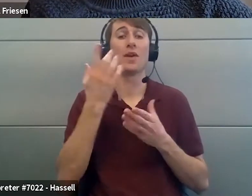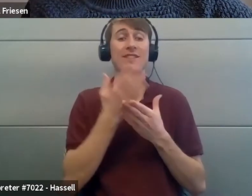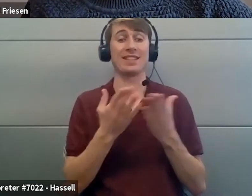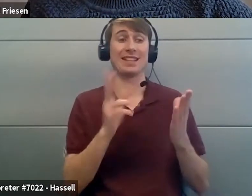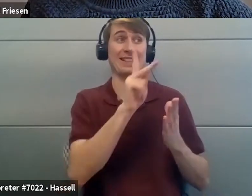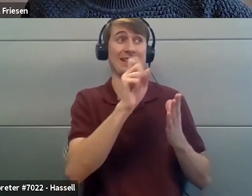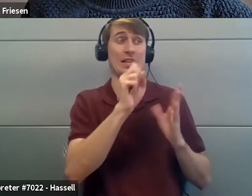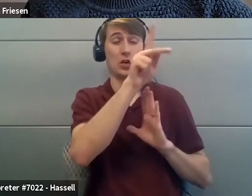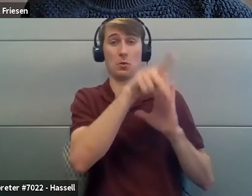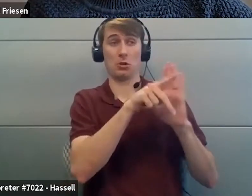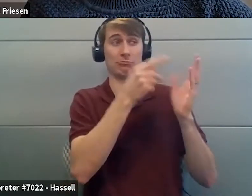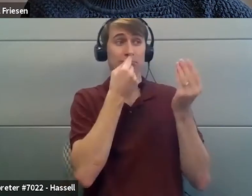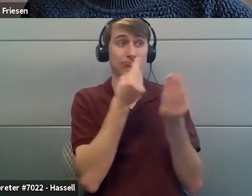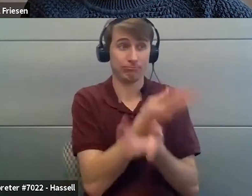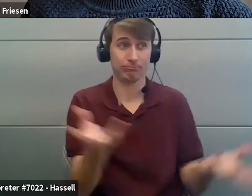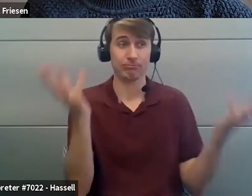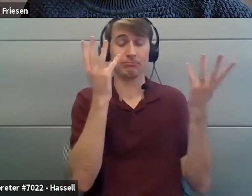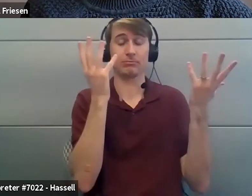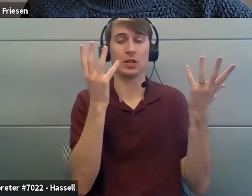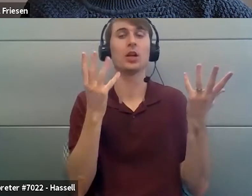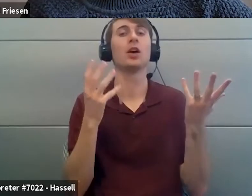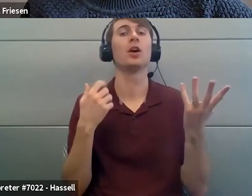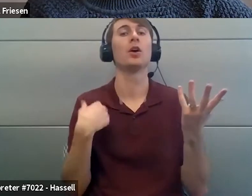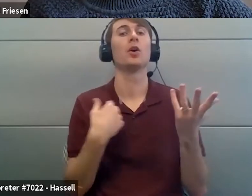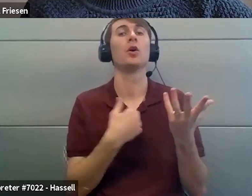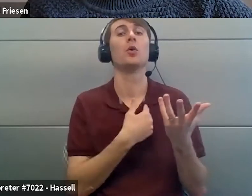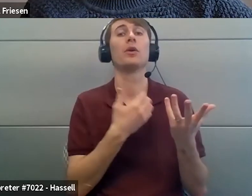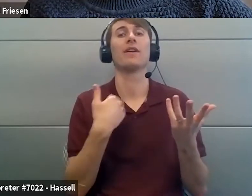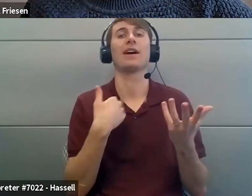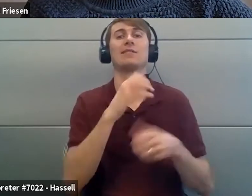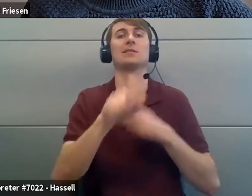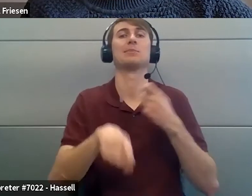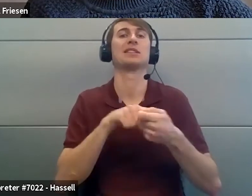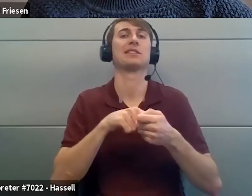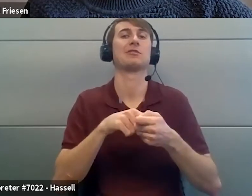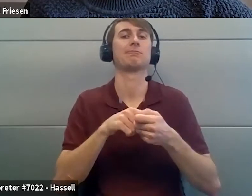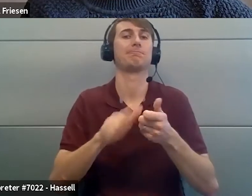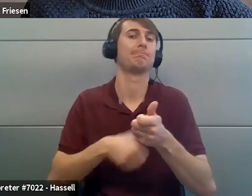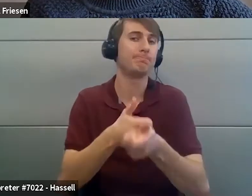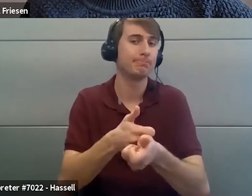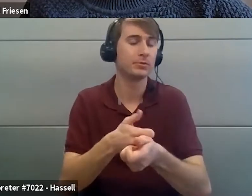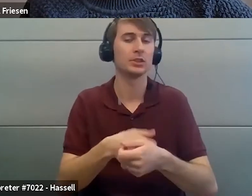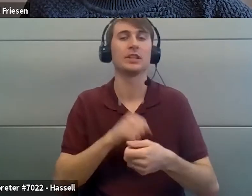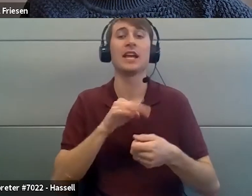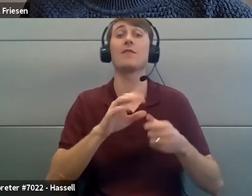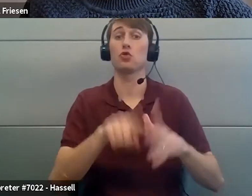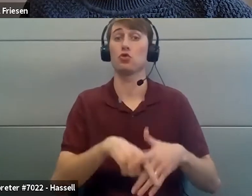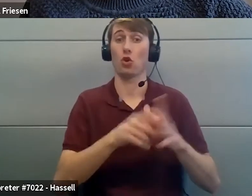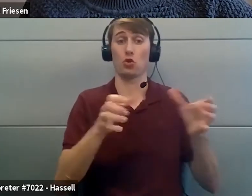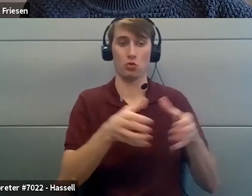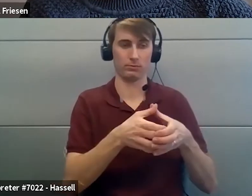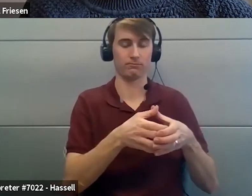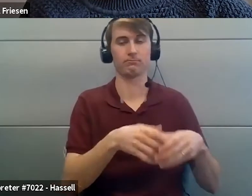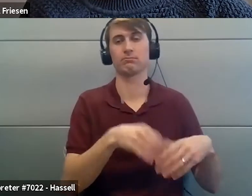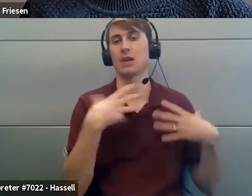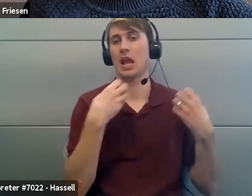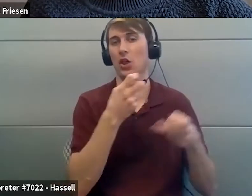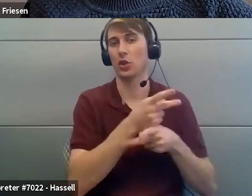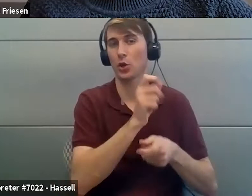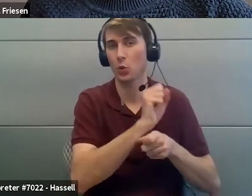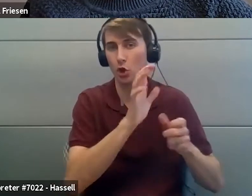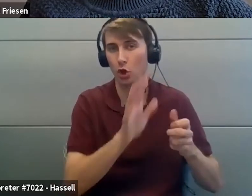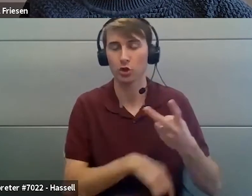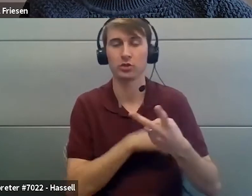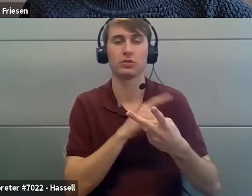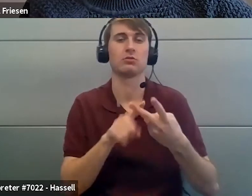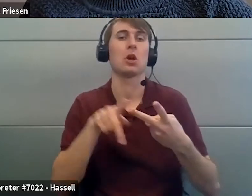is once you start a group like healthcare workers or post office employees or some of the high contact workers that